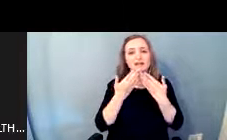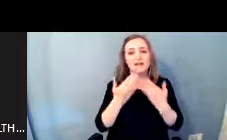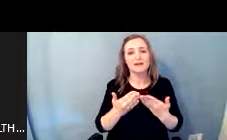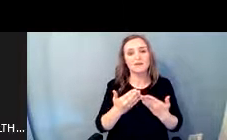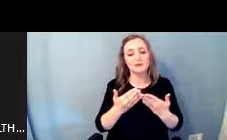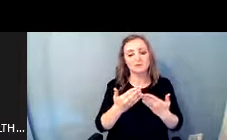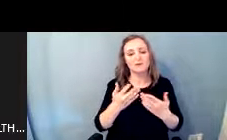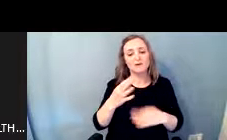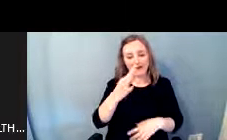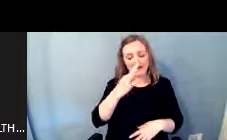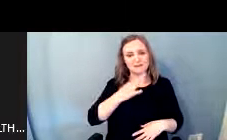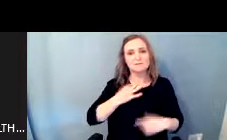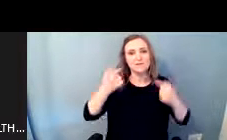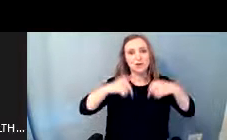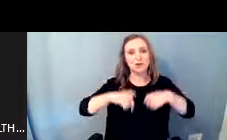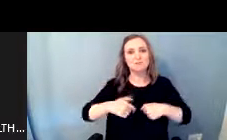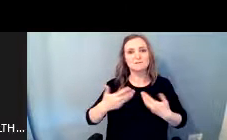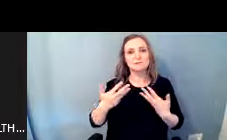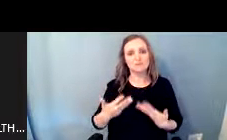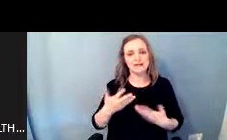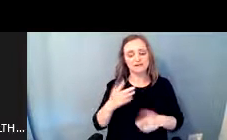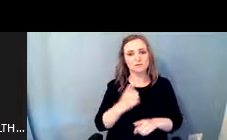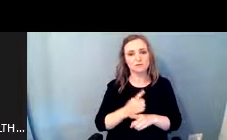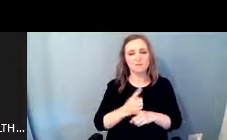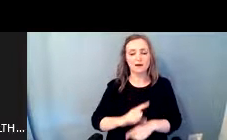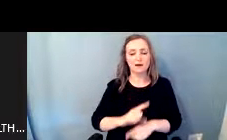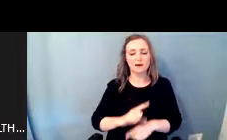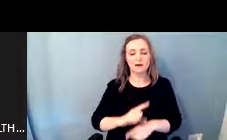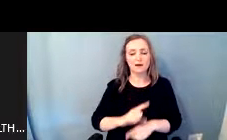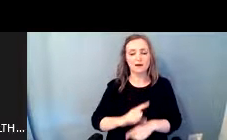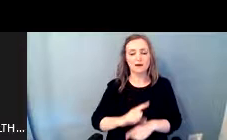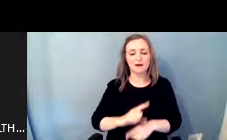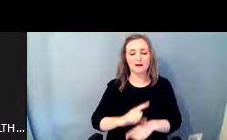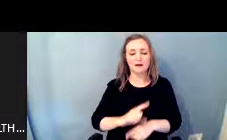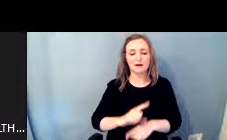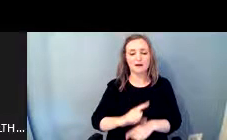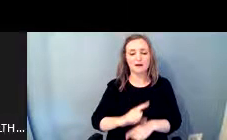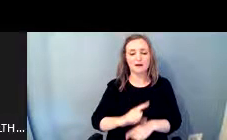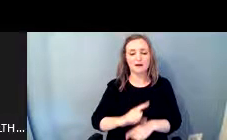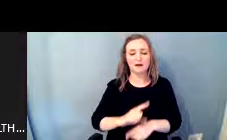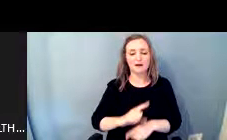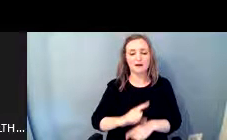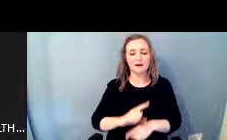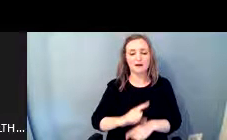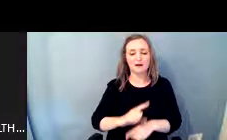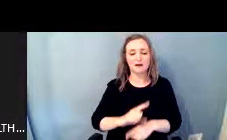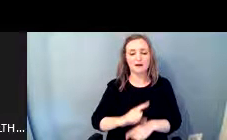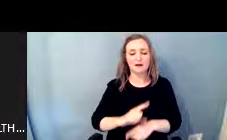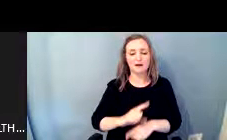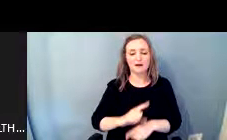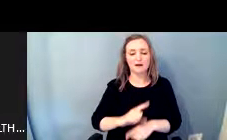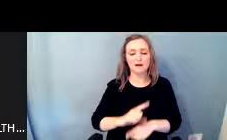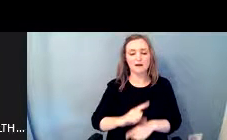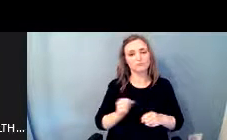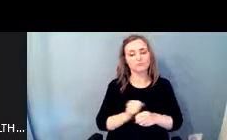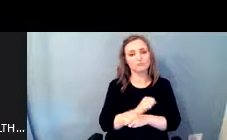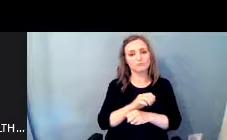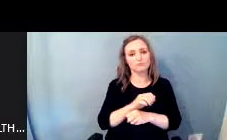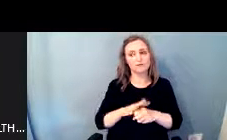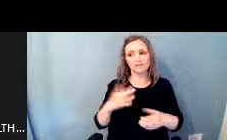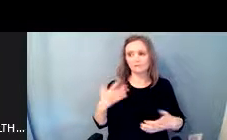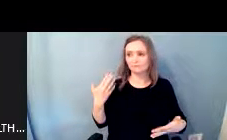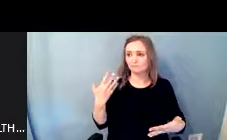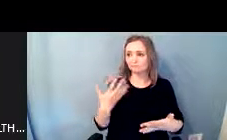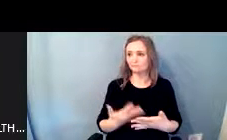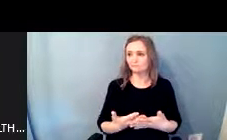services, the current state, what's happened during the pandemic and where we are at the moment. So thanks very much. Thanks to Chloe,